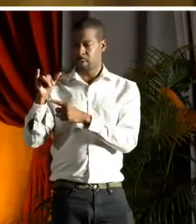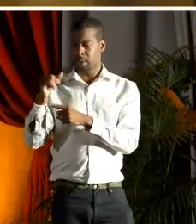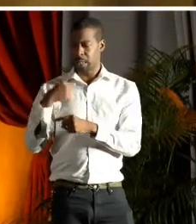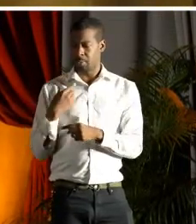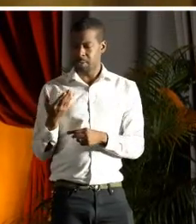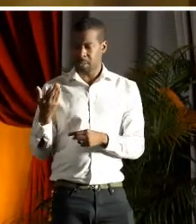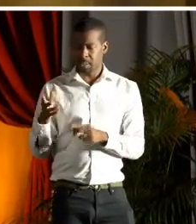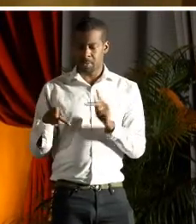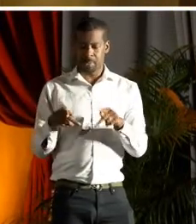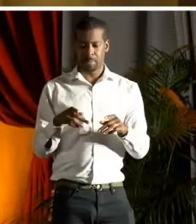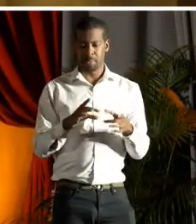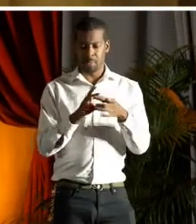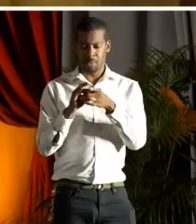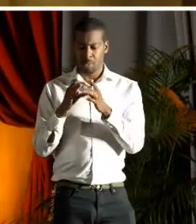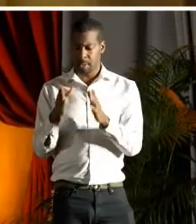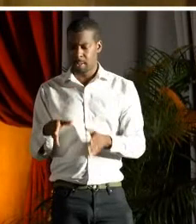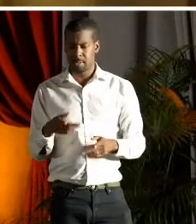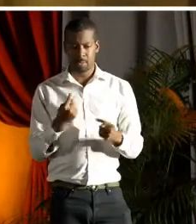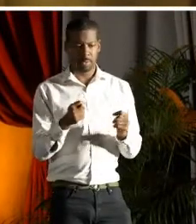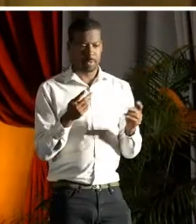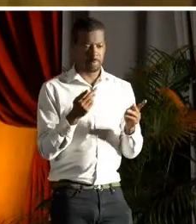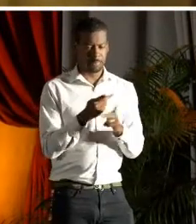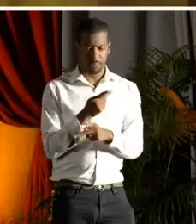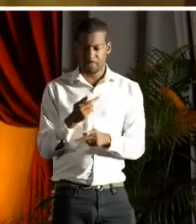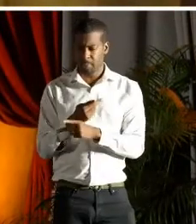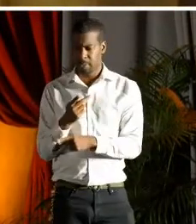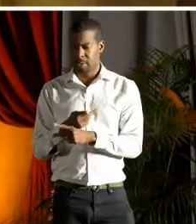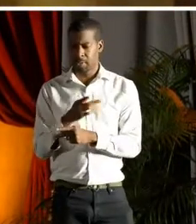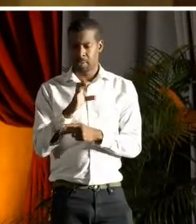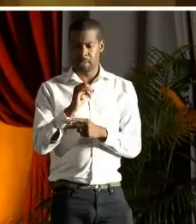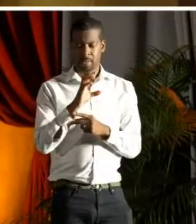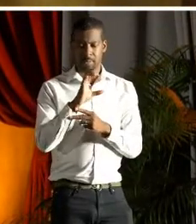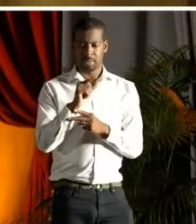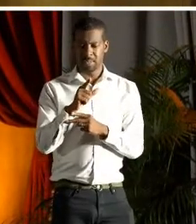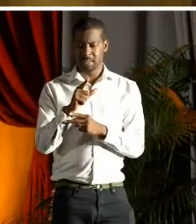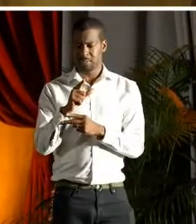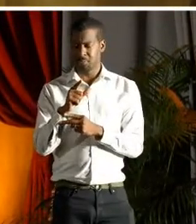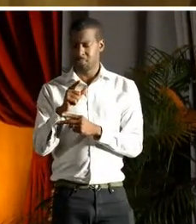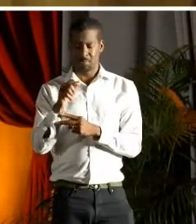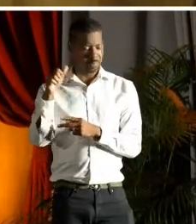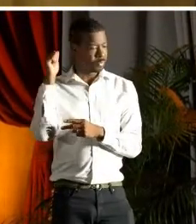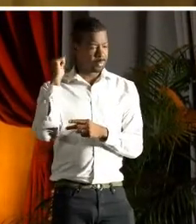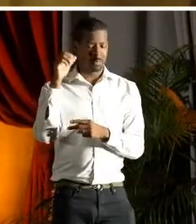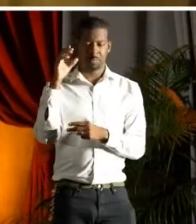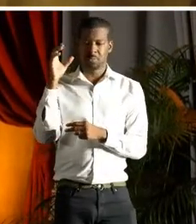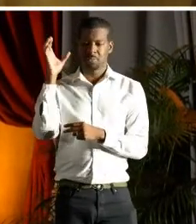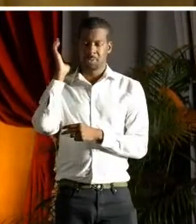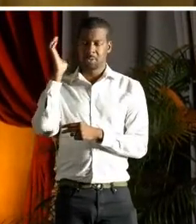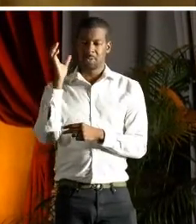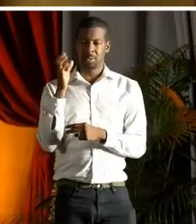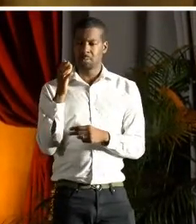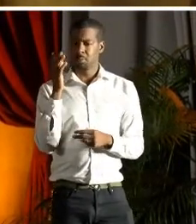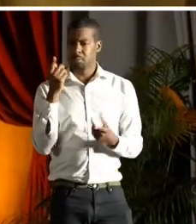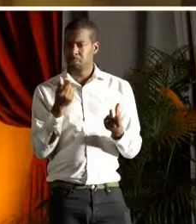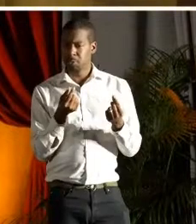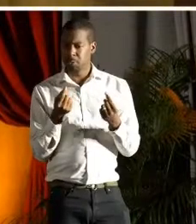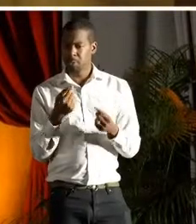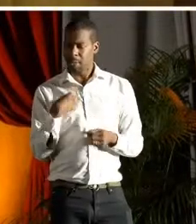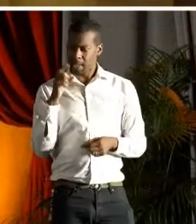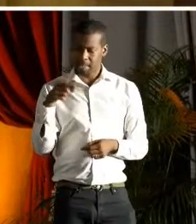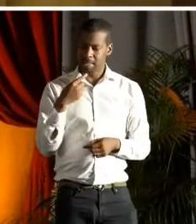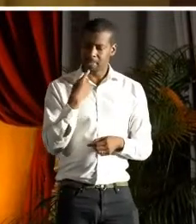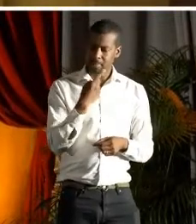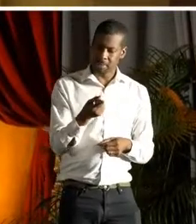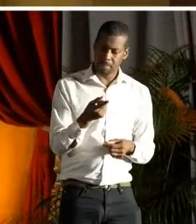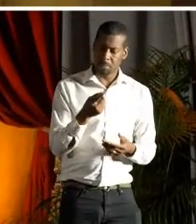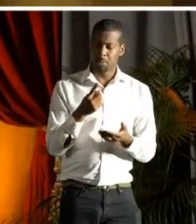with organizers, trying to figure out what the civil disobedience would be, I had to be the person to let them know what they